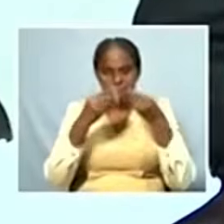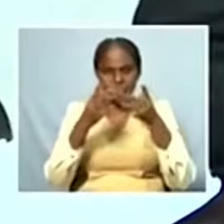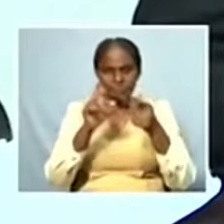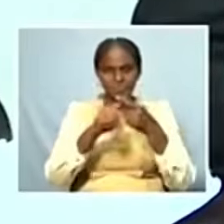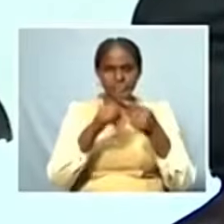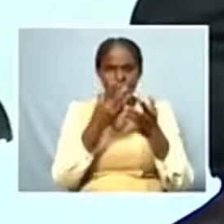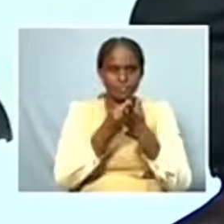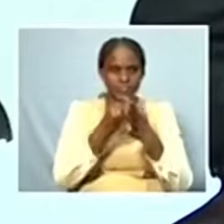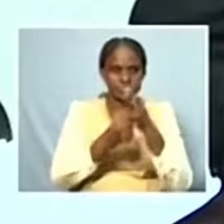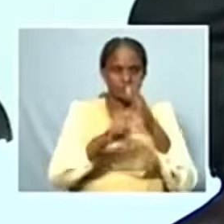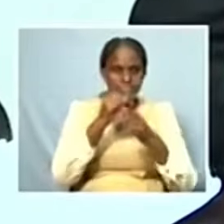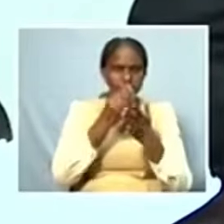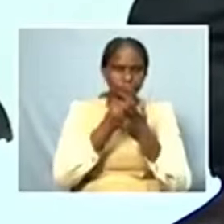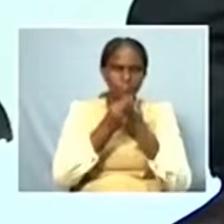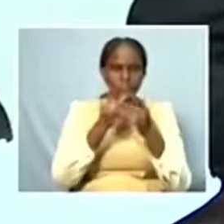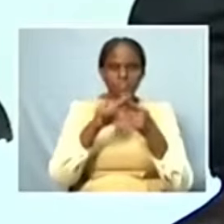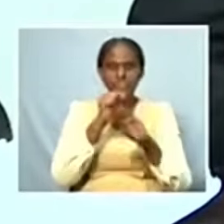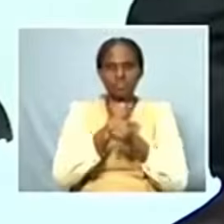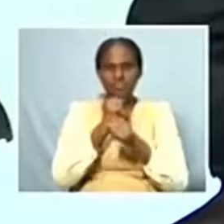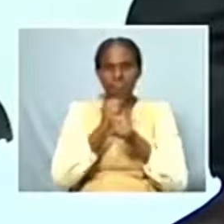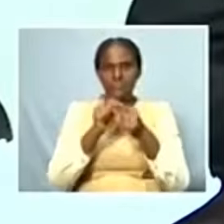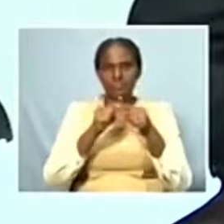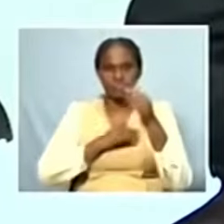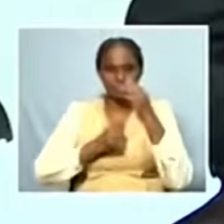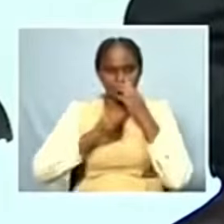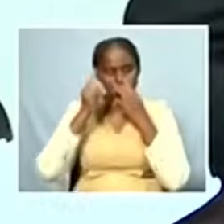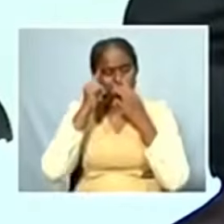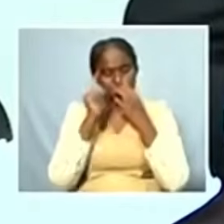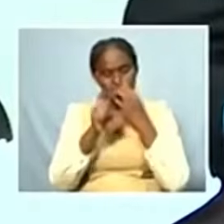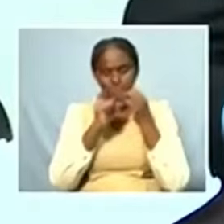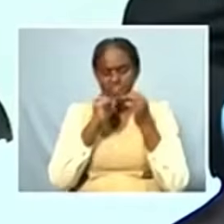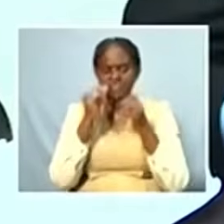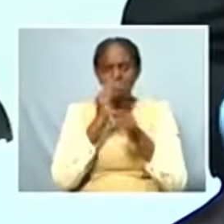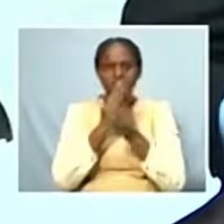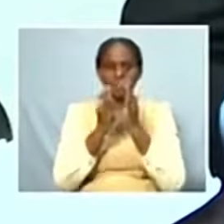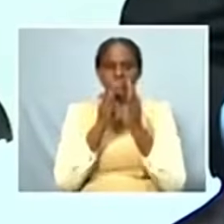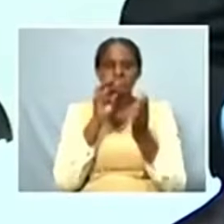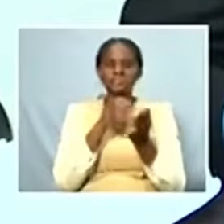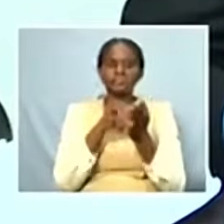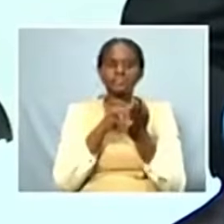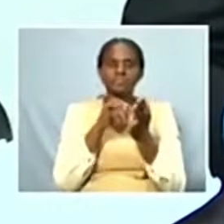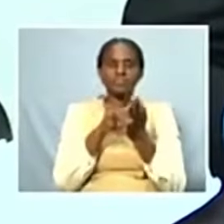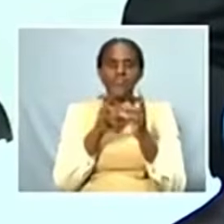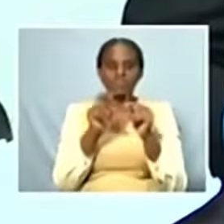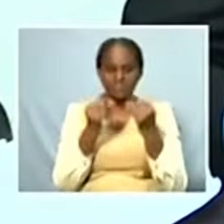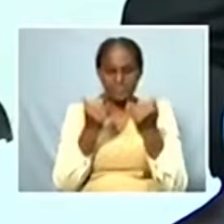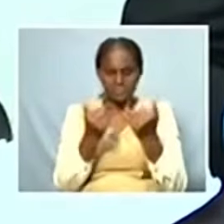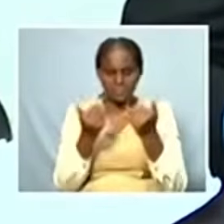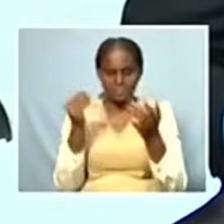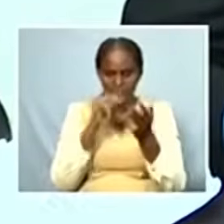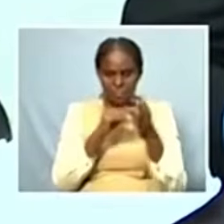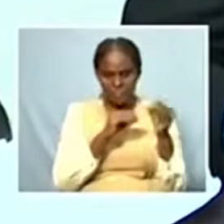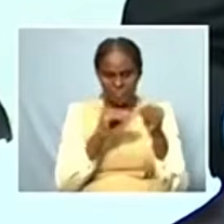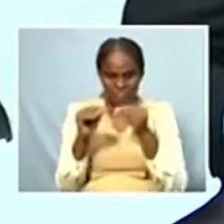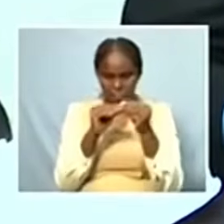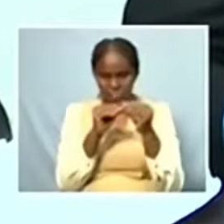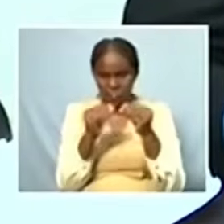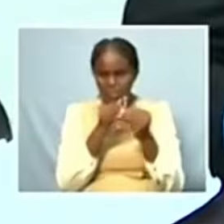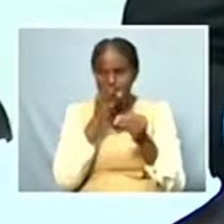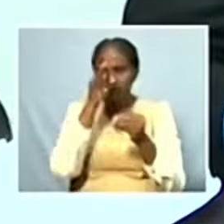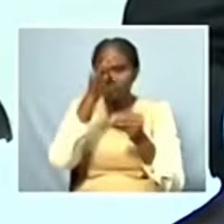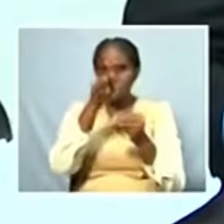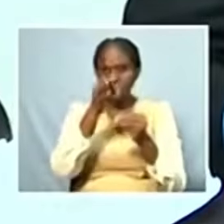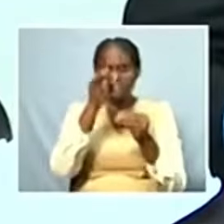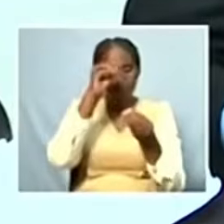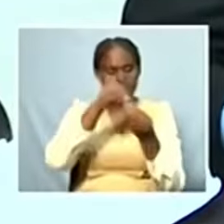find money to do the works. But I think that was not a contractual matter. Now again, moving forward, to add on to what